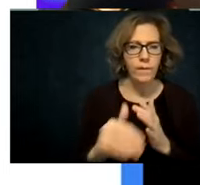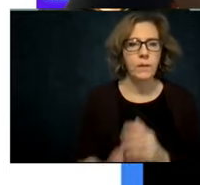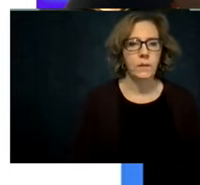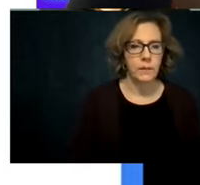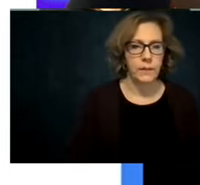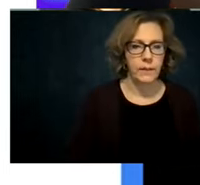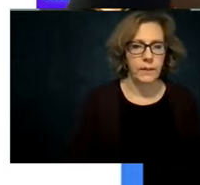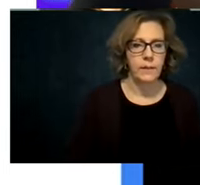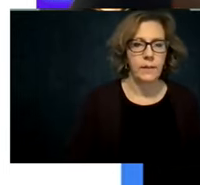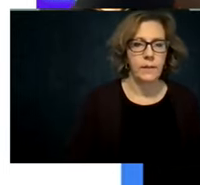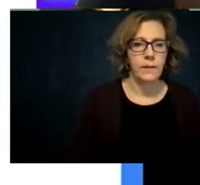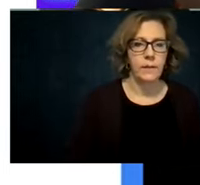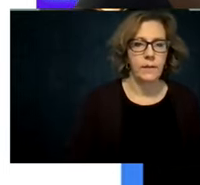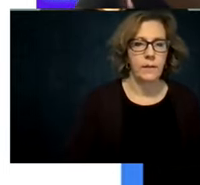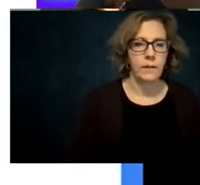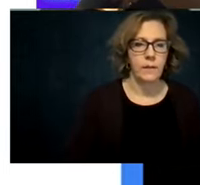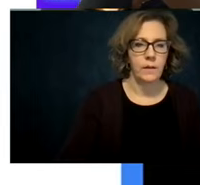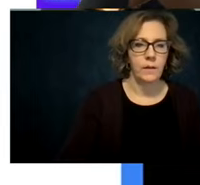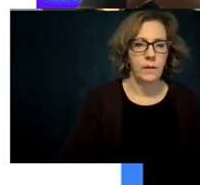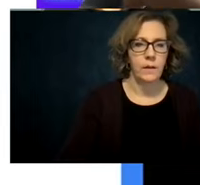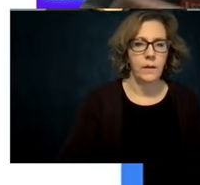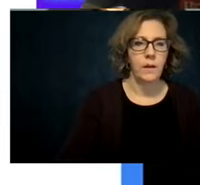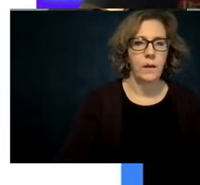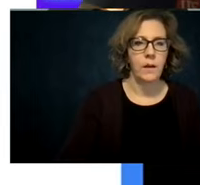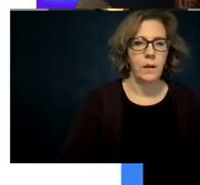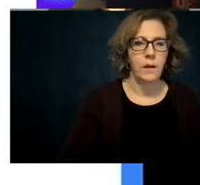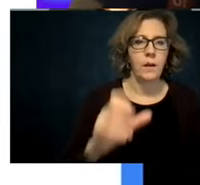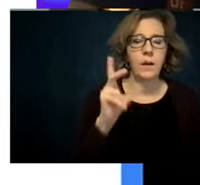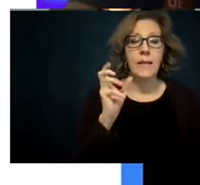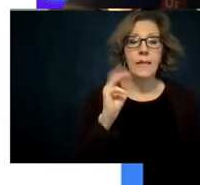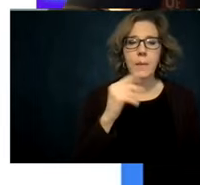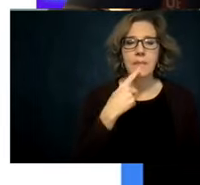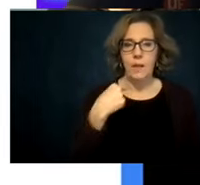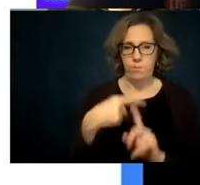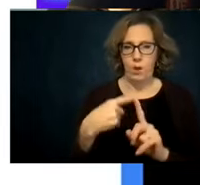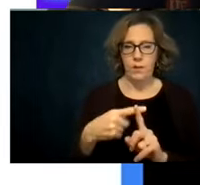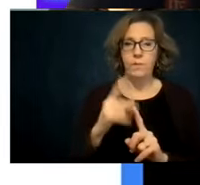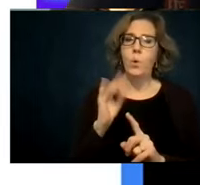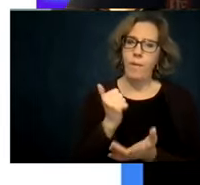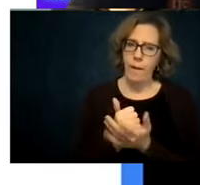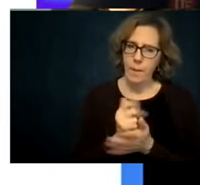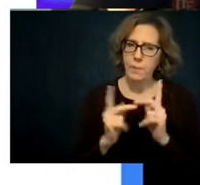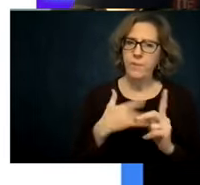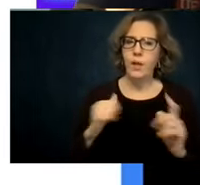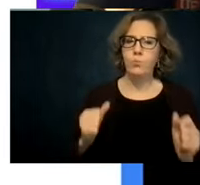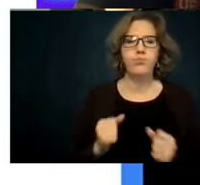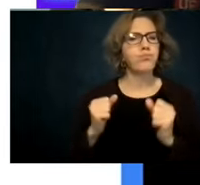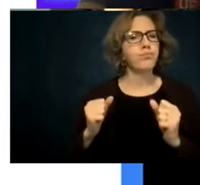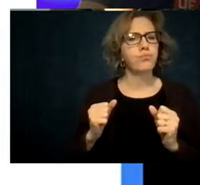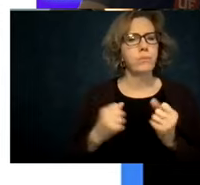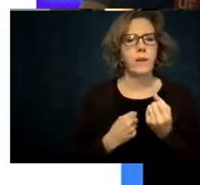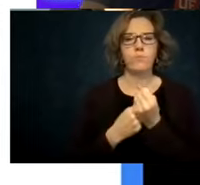As an example of a positive, Kim said that it will help people feel encouraged. Yeah,